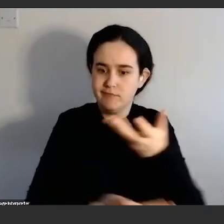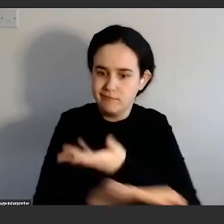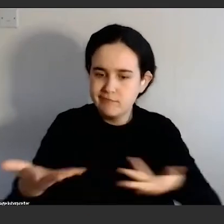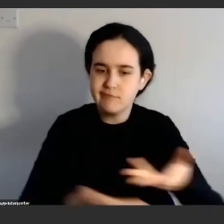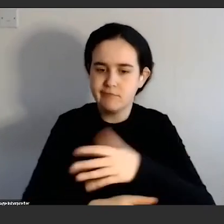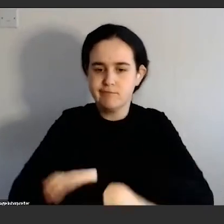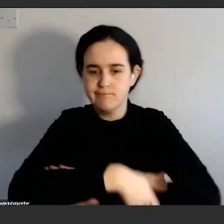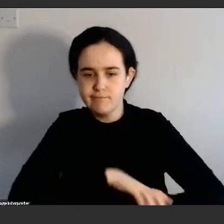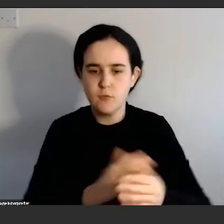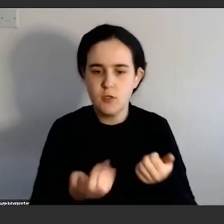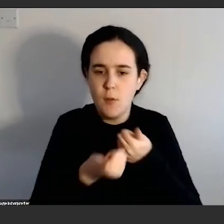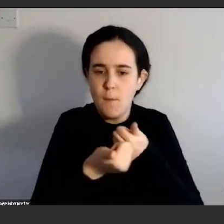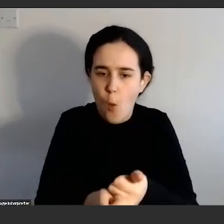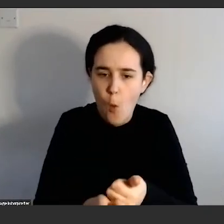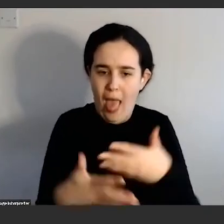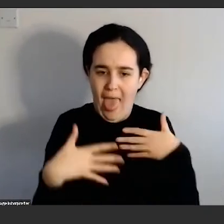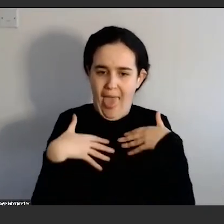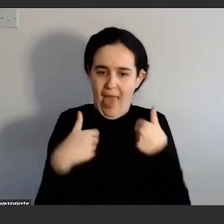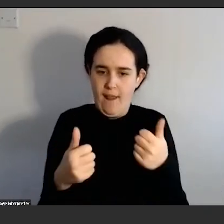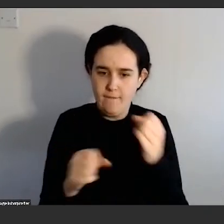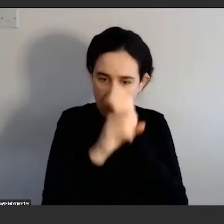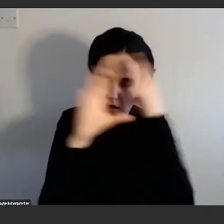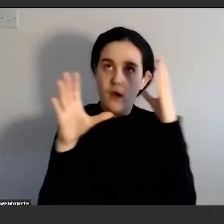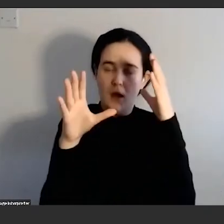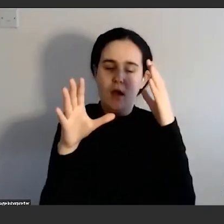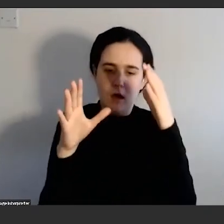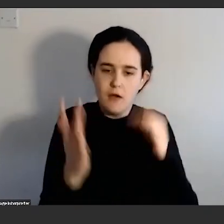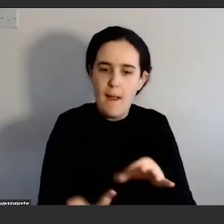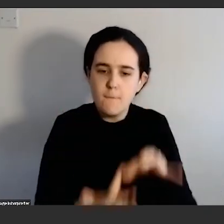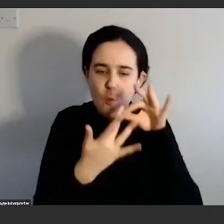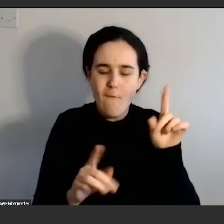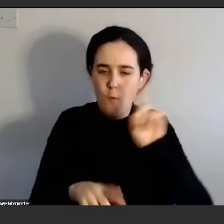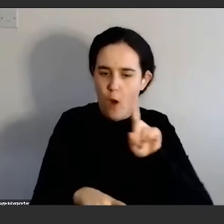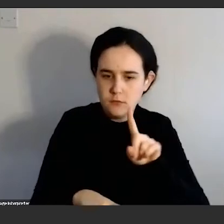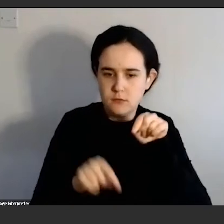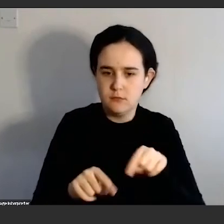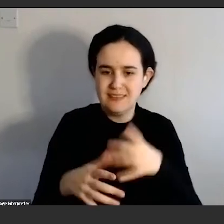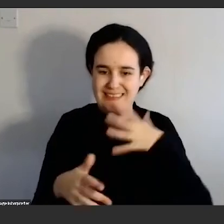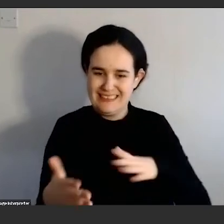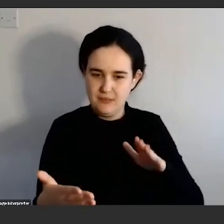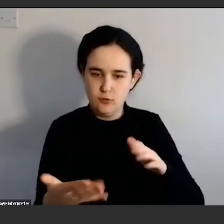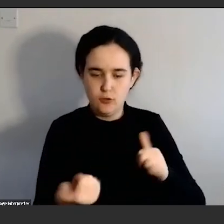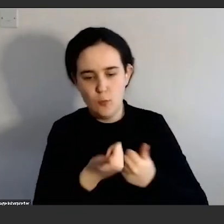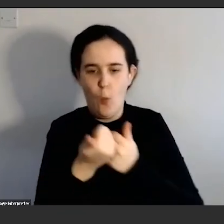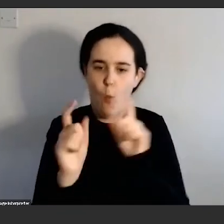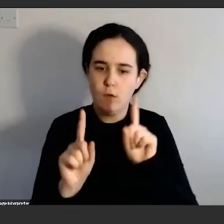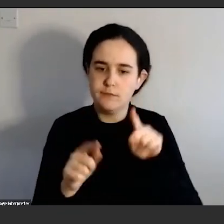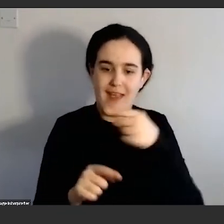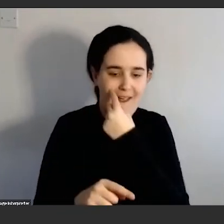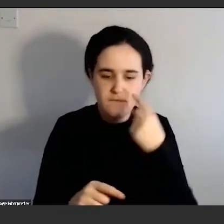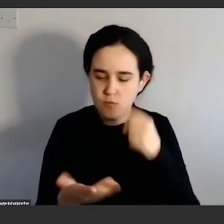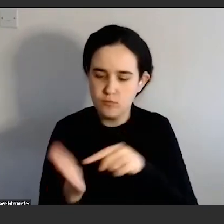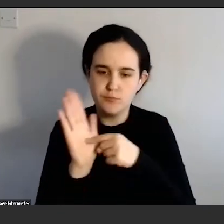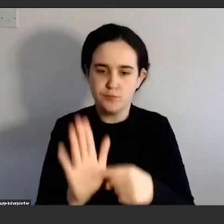system approach and with disability inclusion embedded in its development, improving coverage through the removal of barriers to